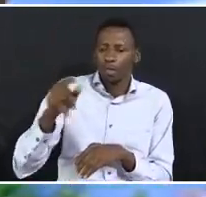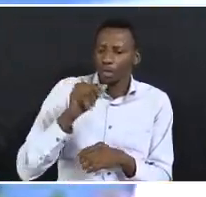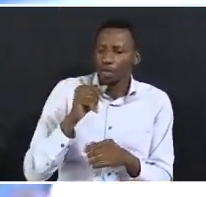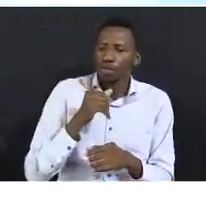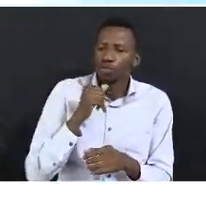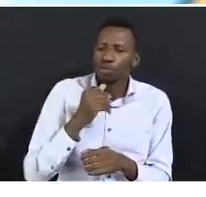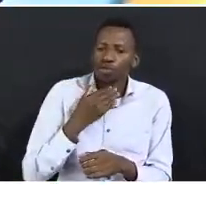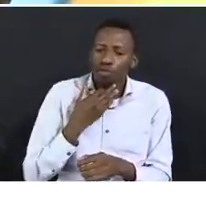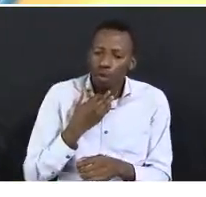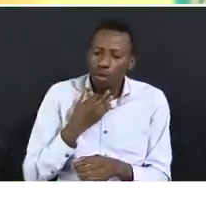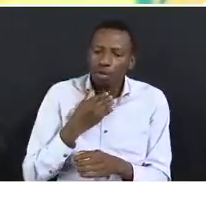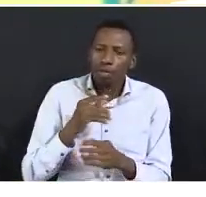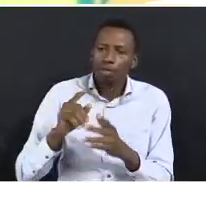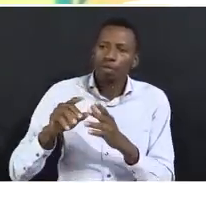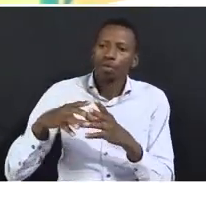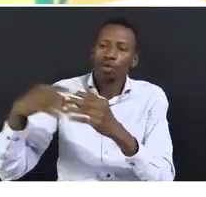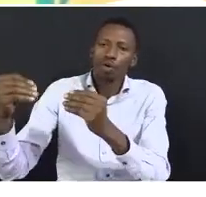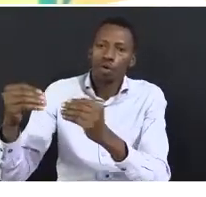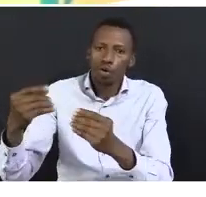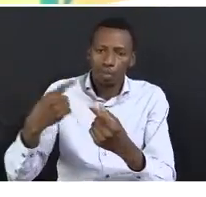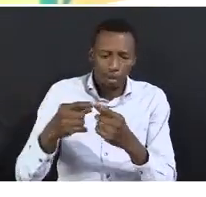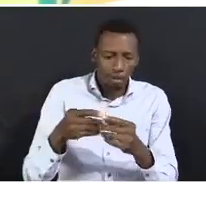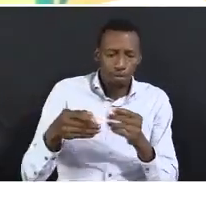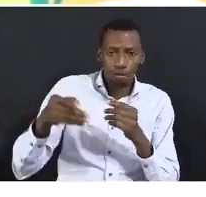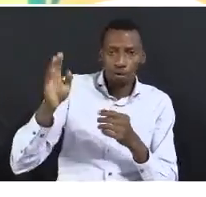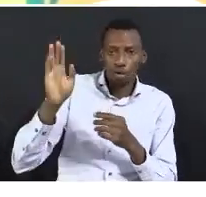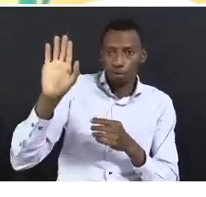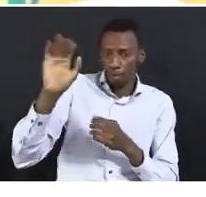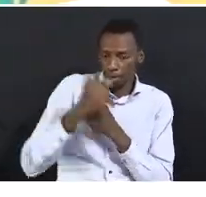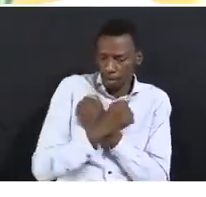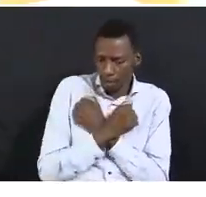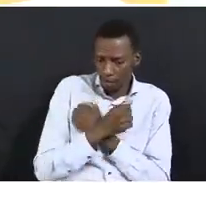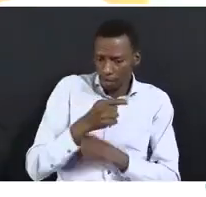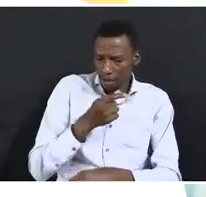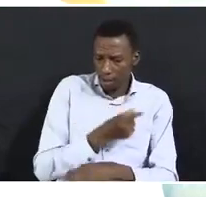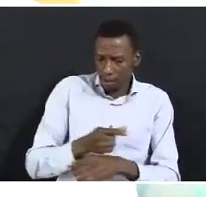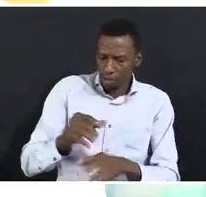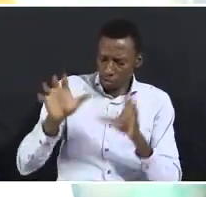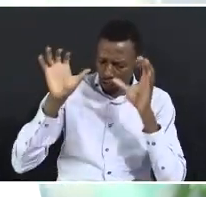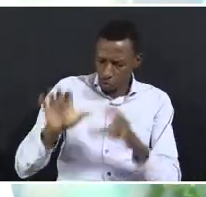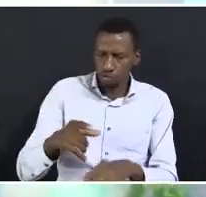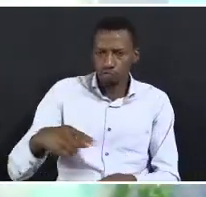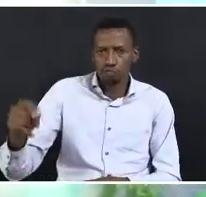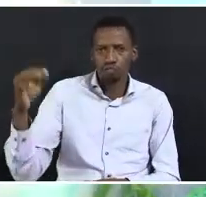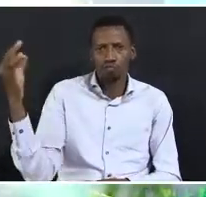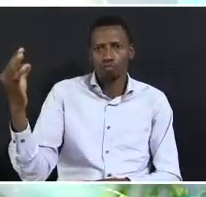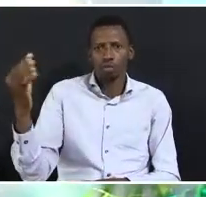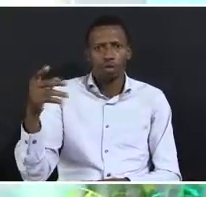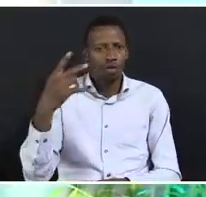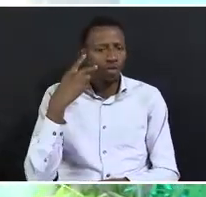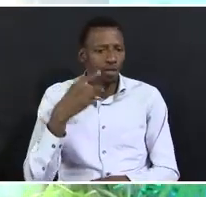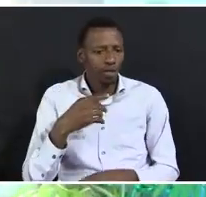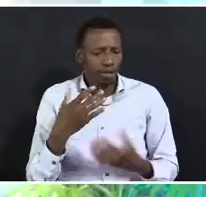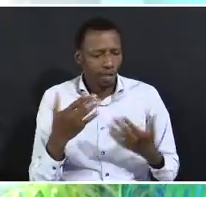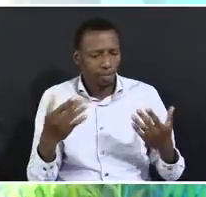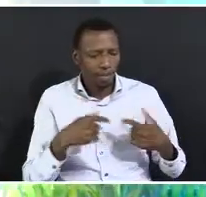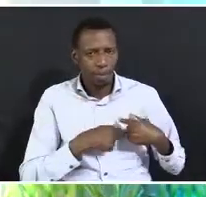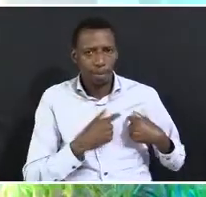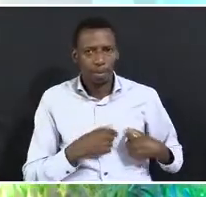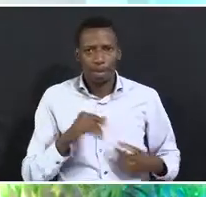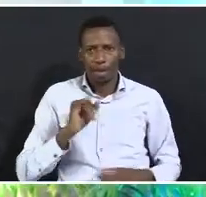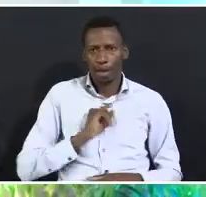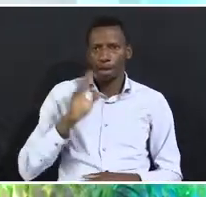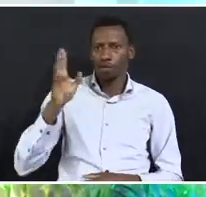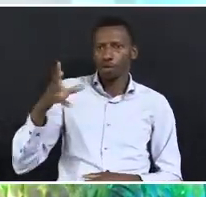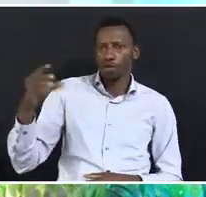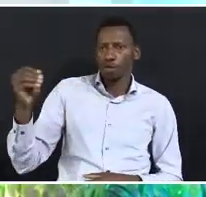God forced him to go and preach. You see, this thing we call I will go, that many people don't